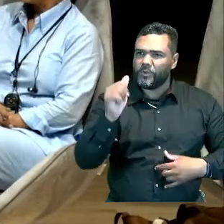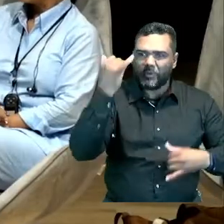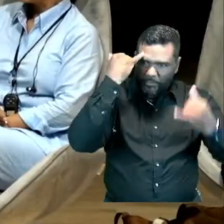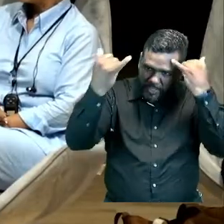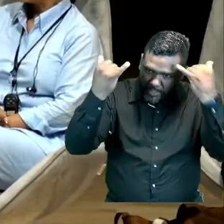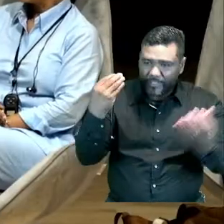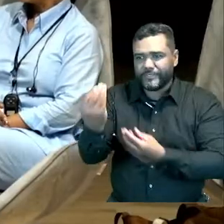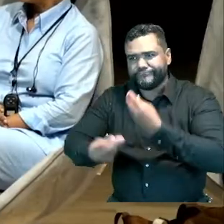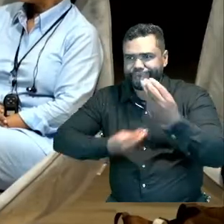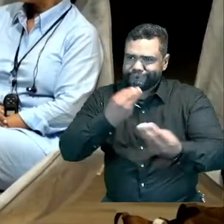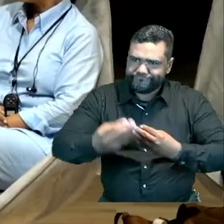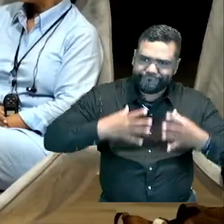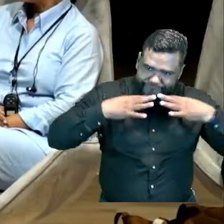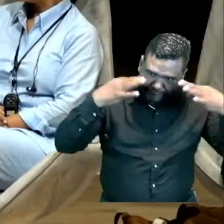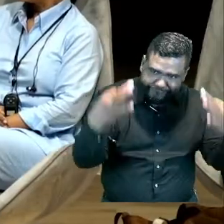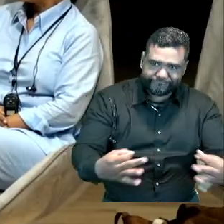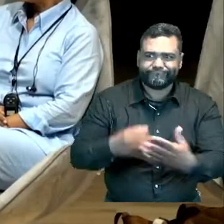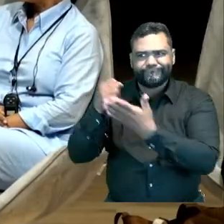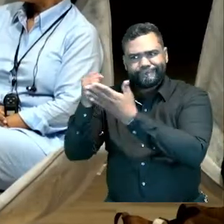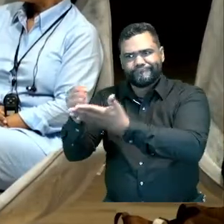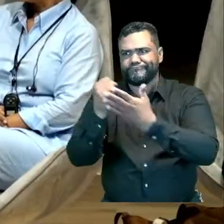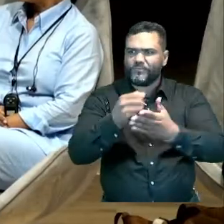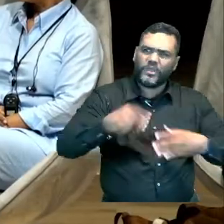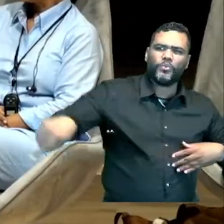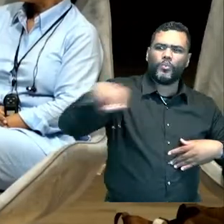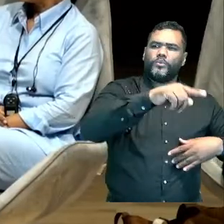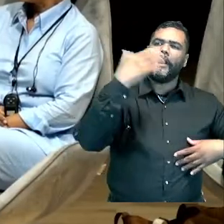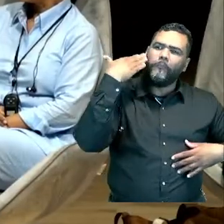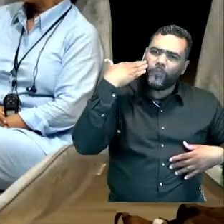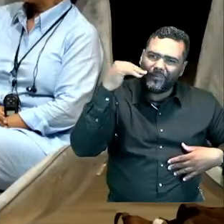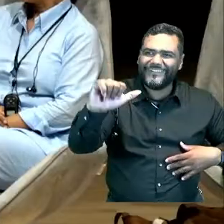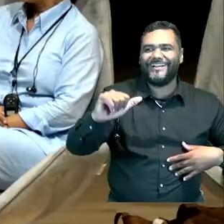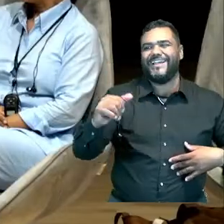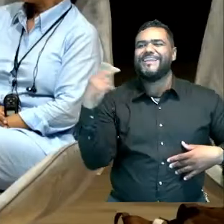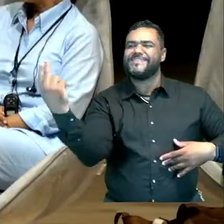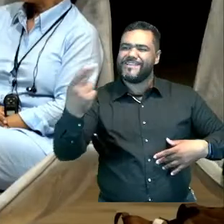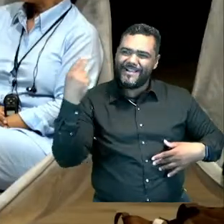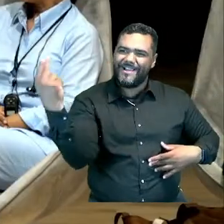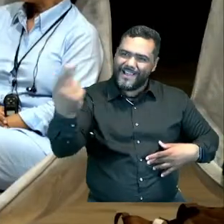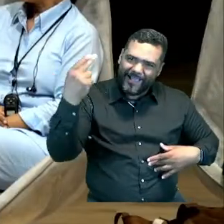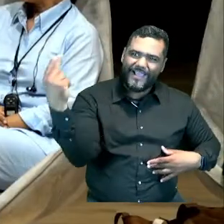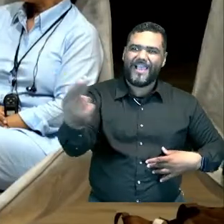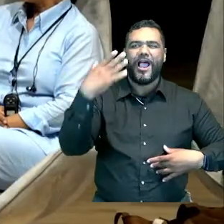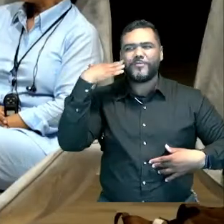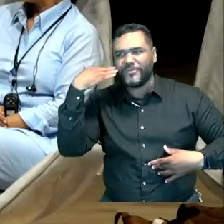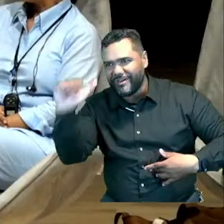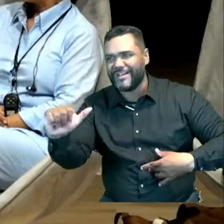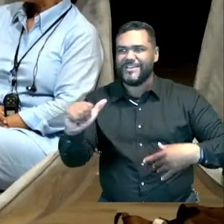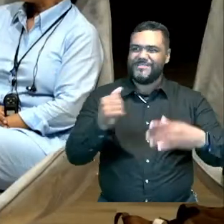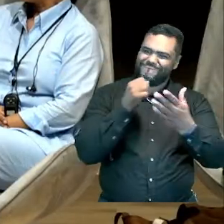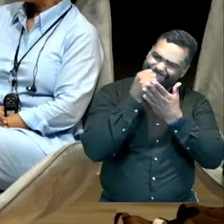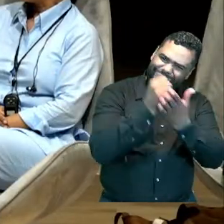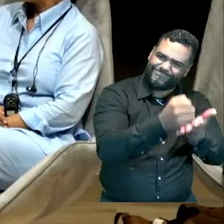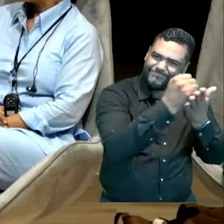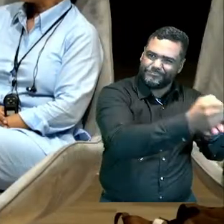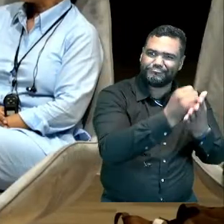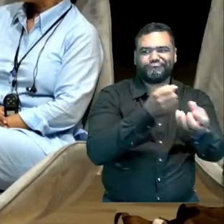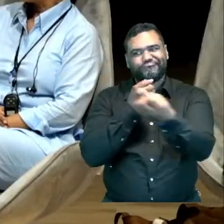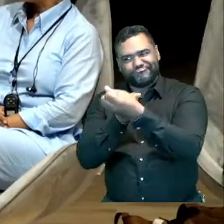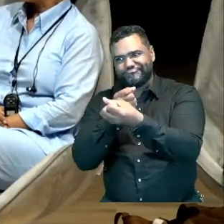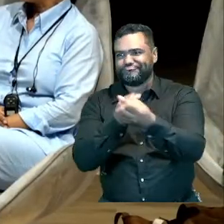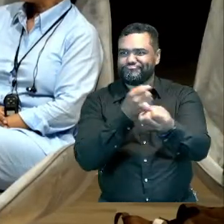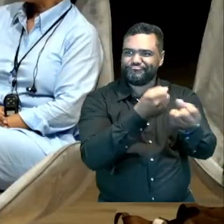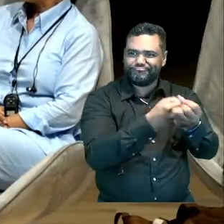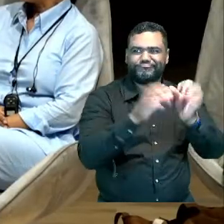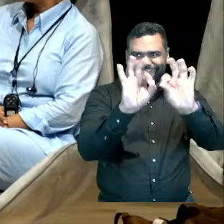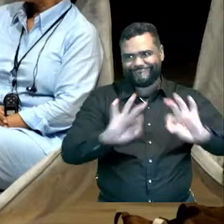women, the issue of women and women's issues, was mainstreamed into the projects for sustainable